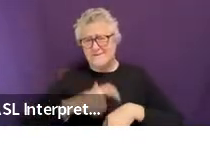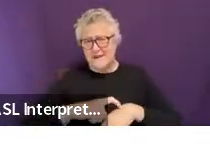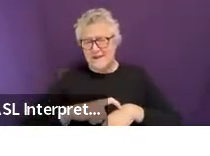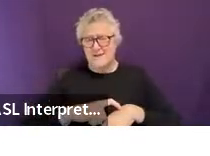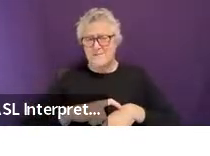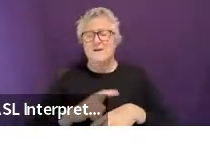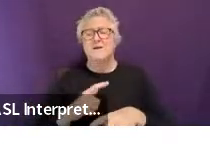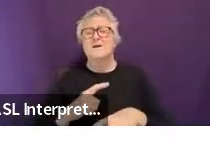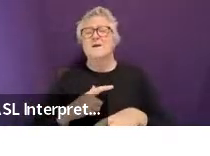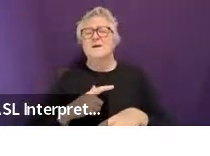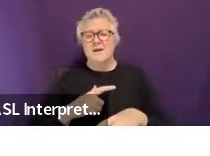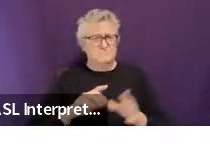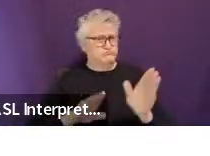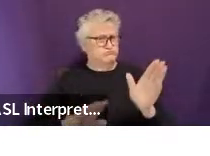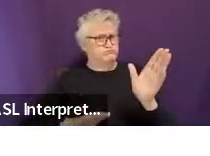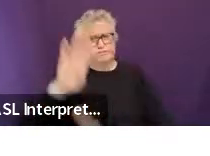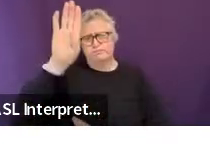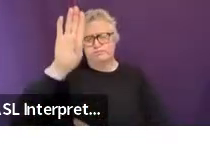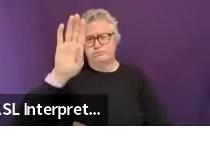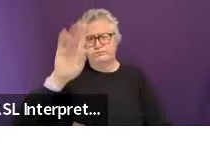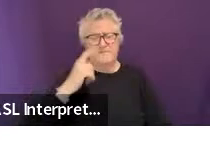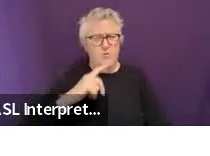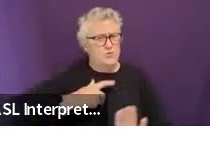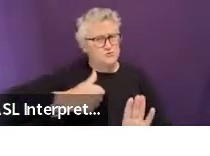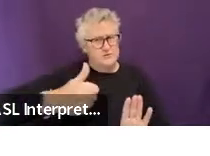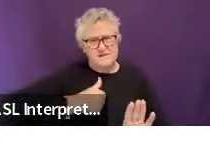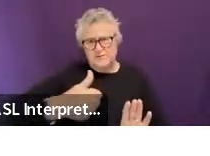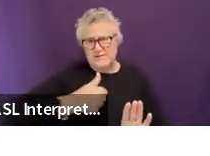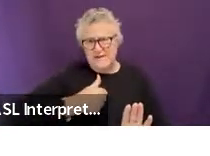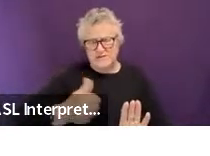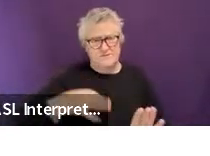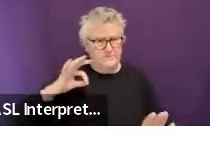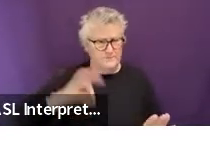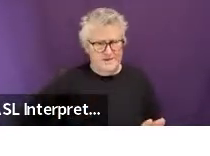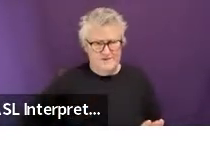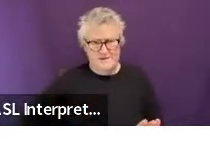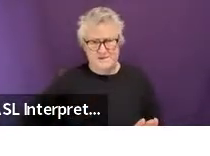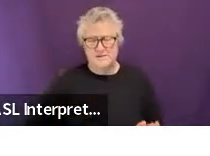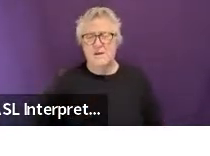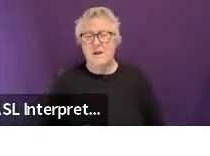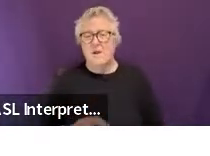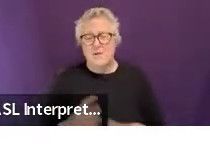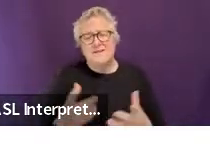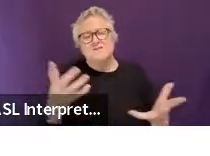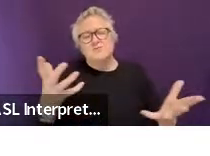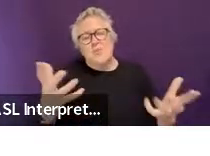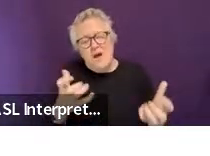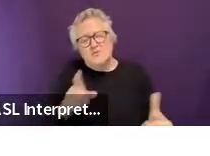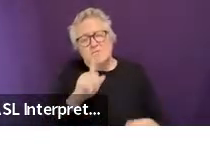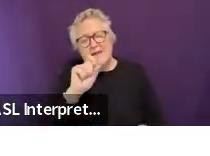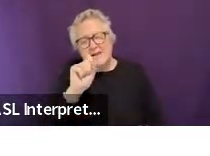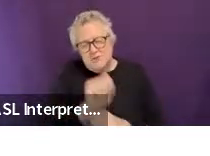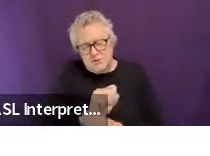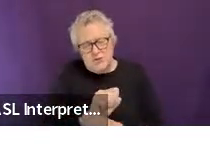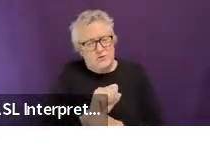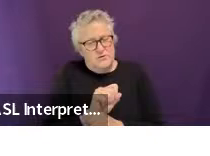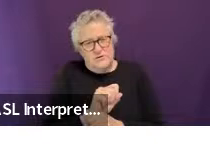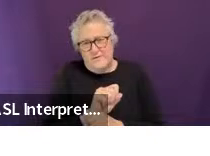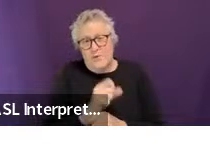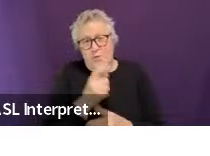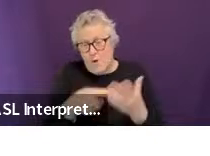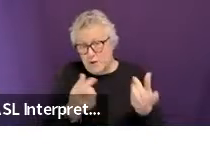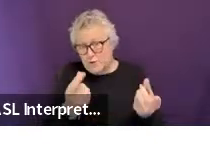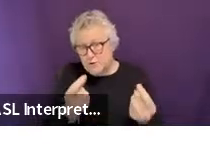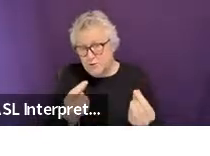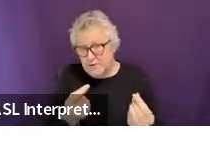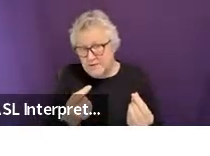River. Our primary concern is ensuring that the decisions you make here don't further disadvantage communities in Washington and Oregon who